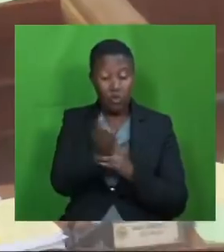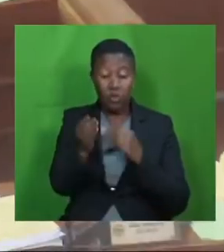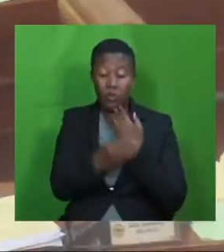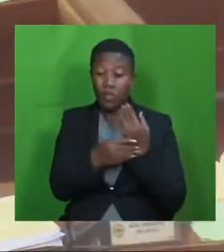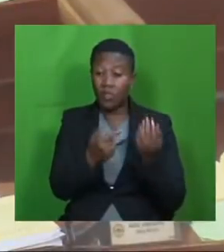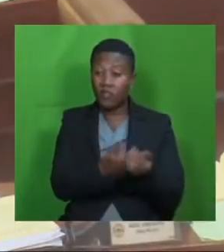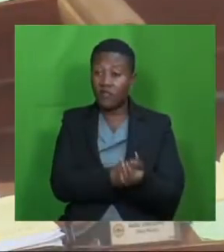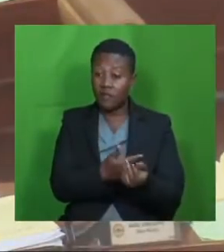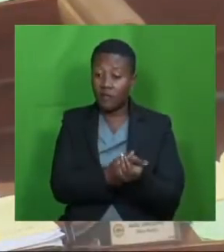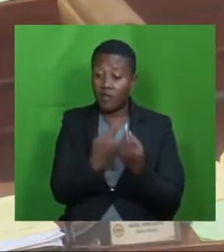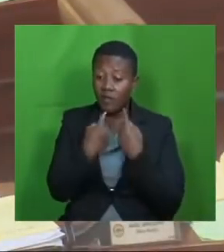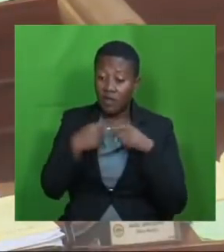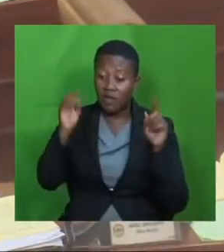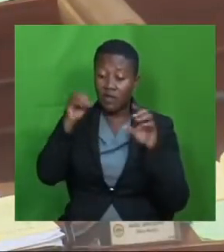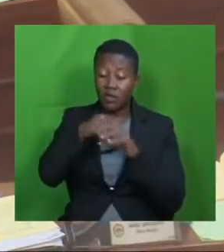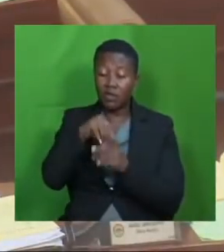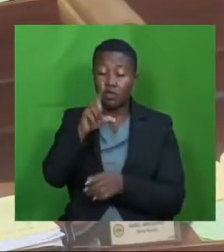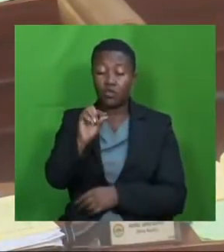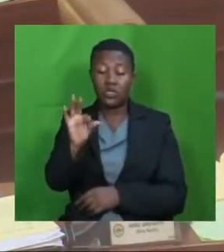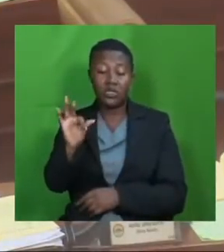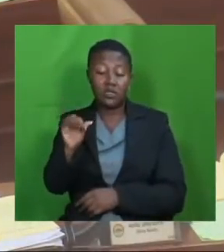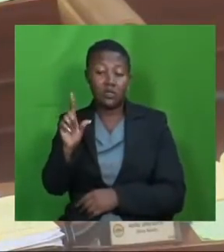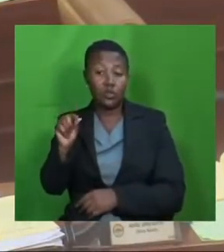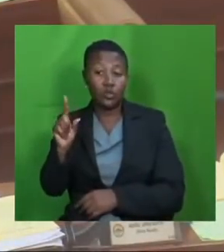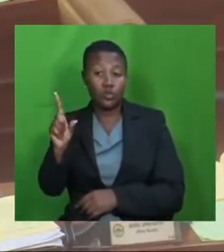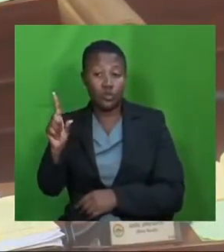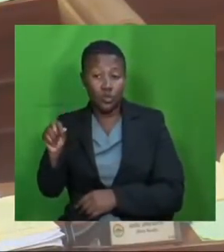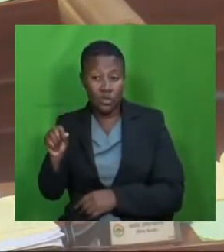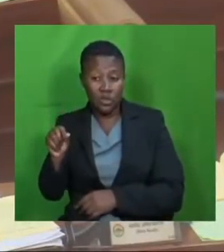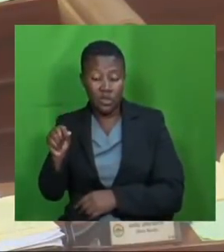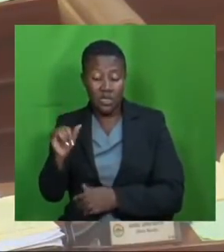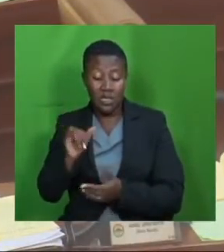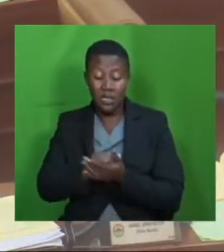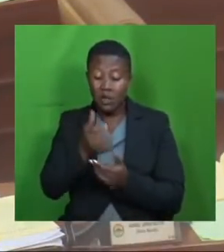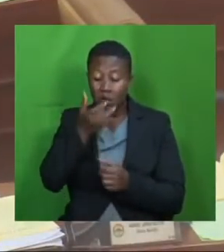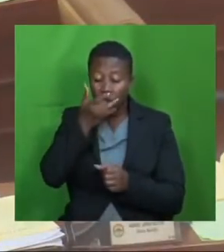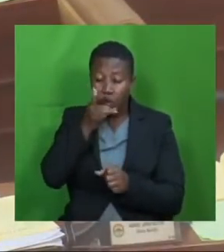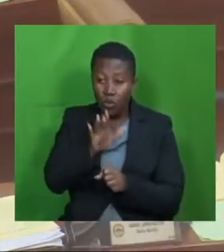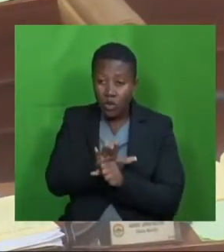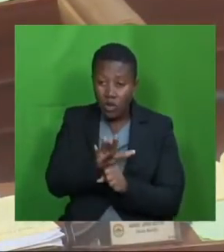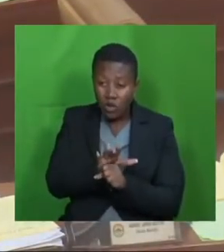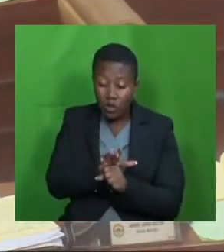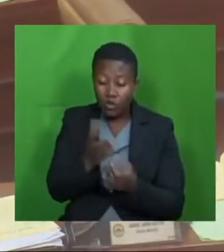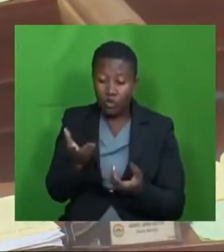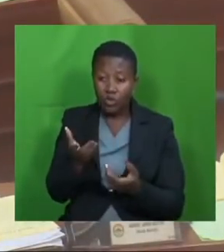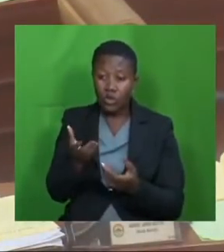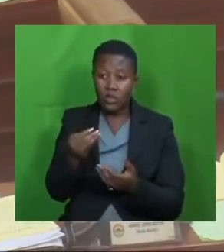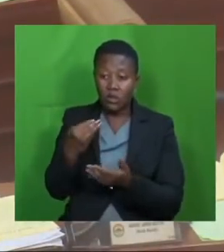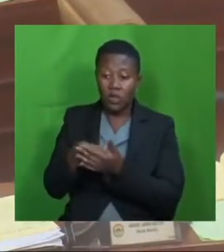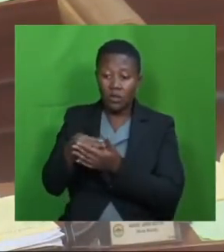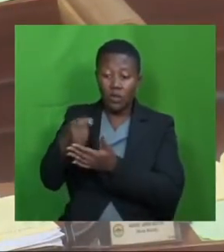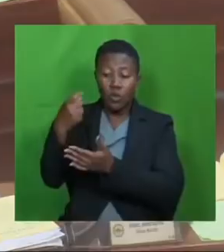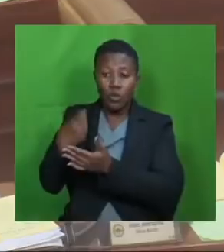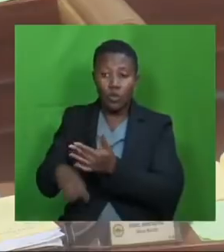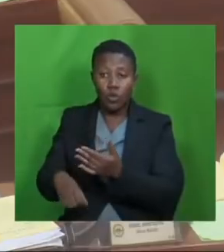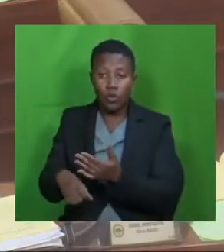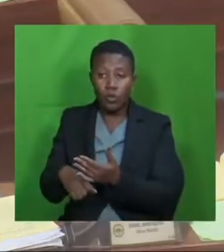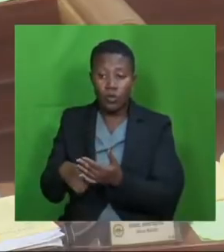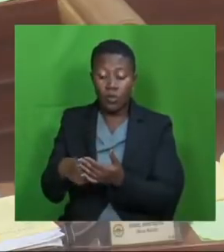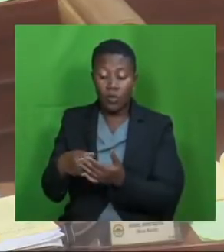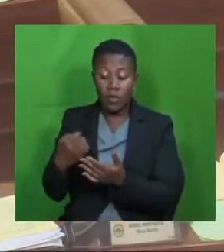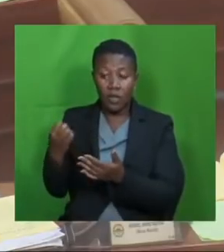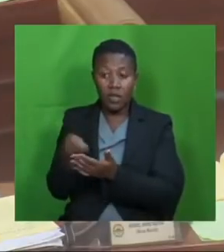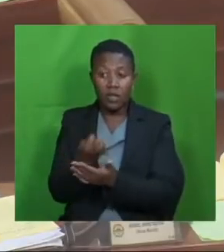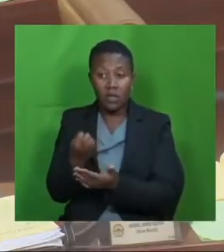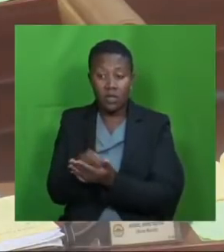in 2019 and 2021 their commitment to a cash-light economy. A cash-light